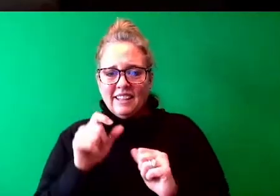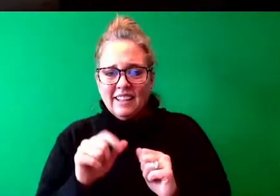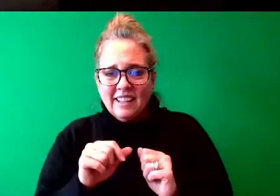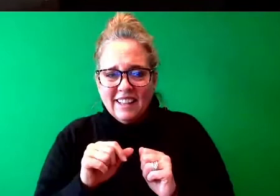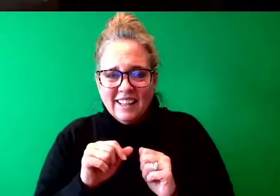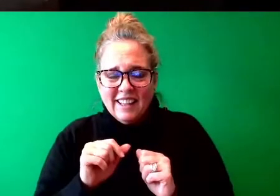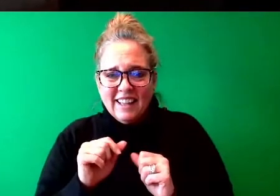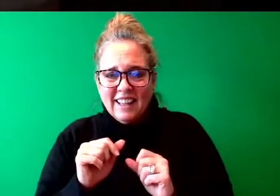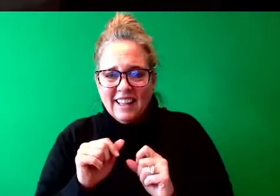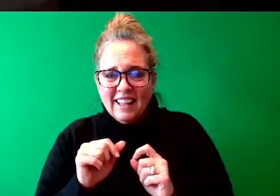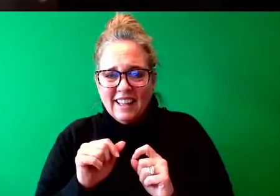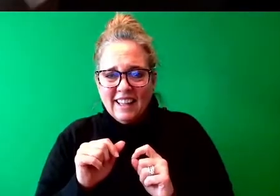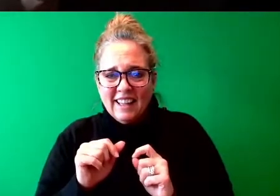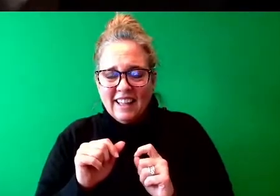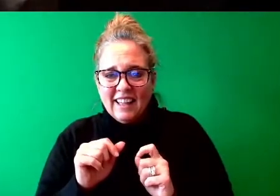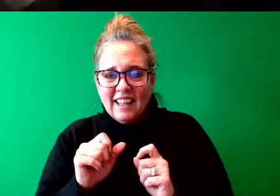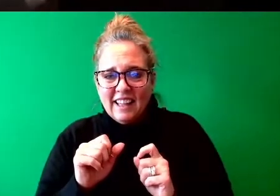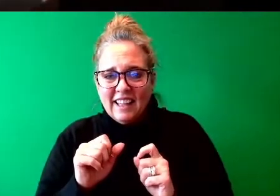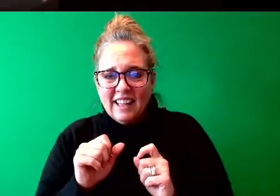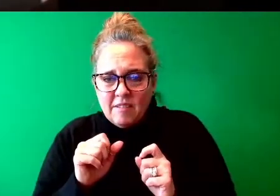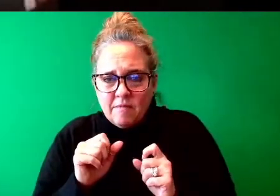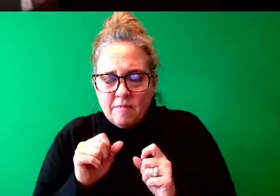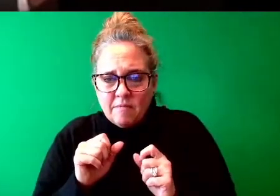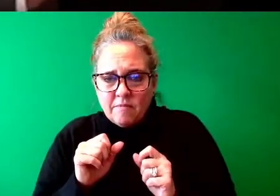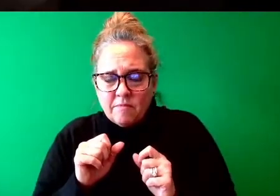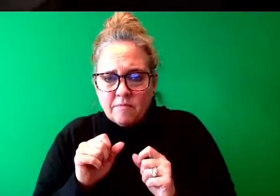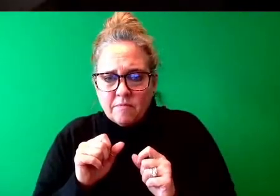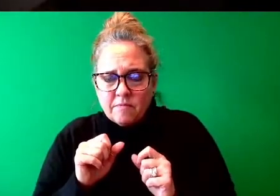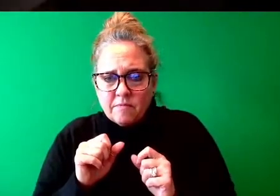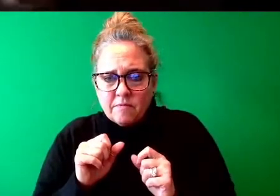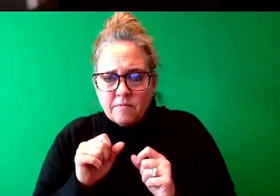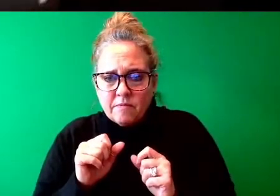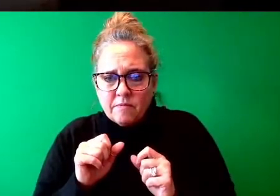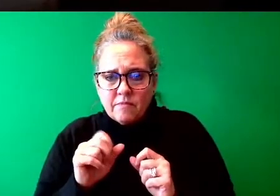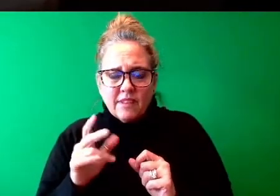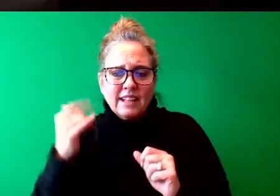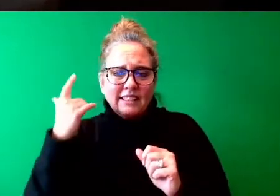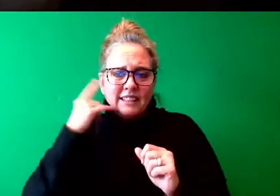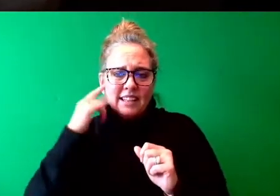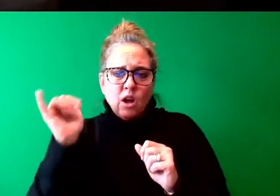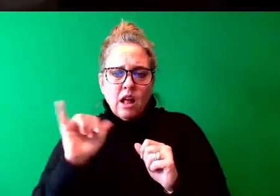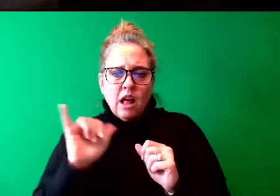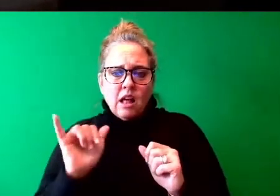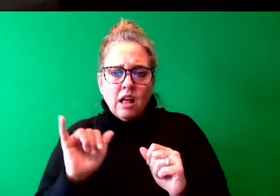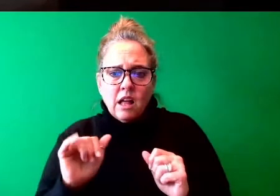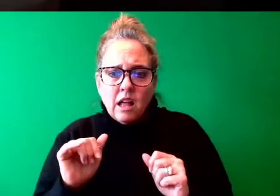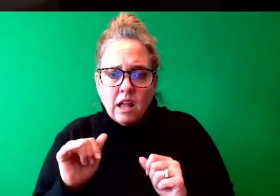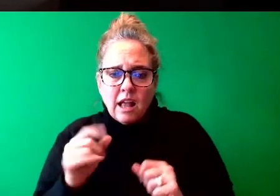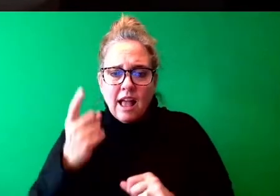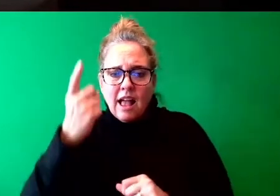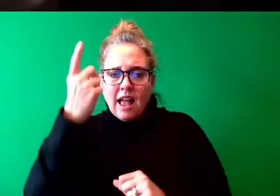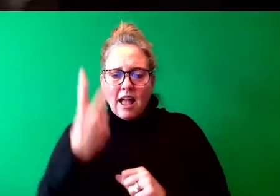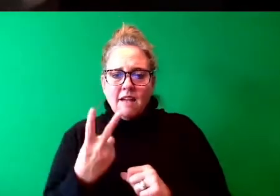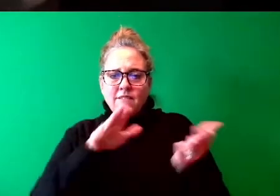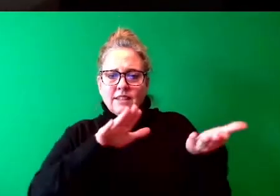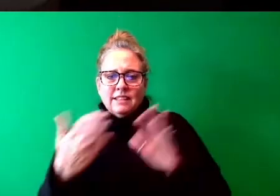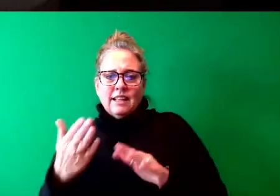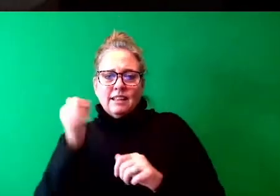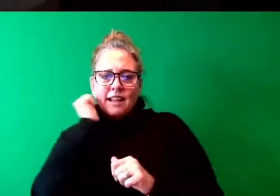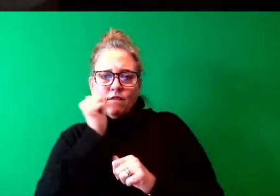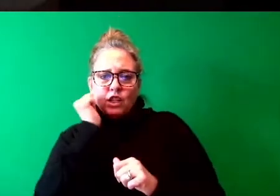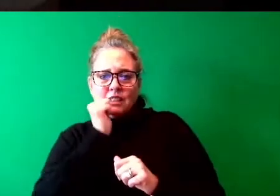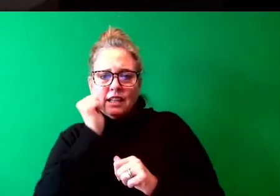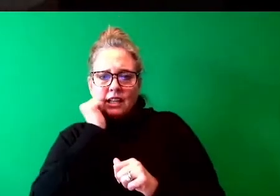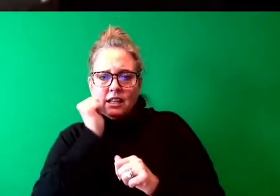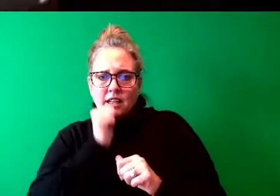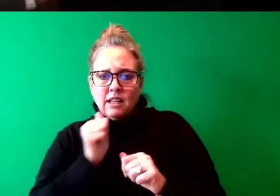a death less every day. That's pretty phenomenal. It sounds half a death a day, not too bad, but when you multiply it